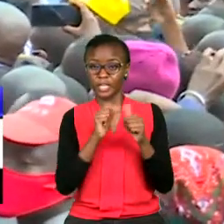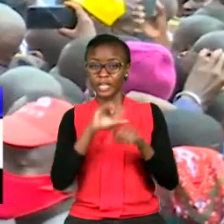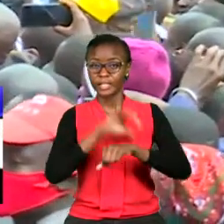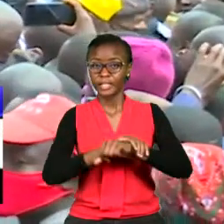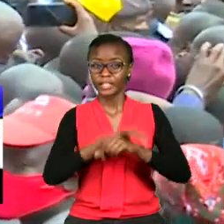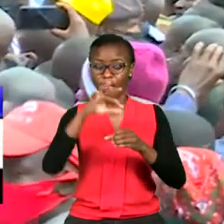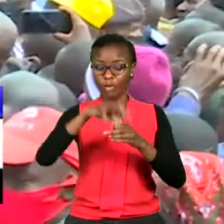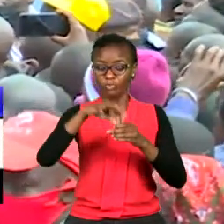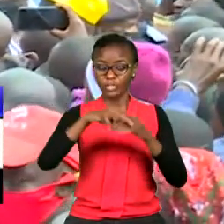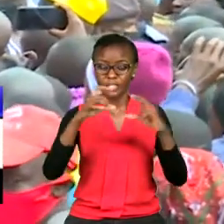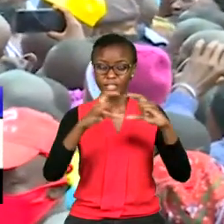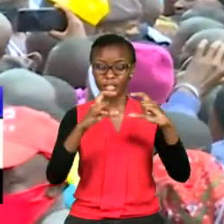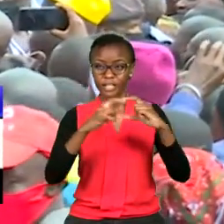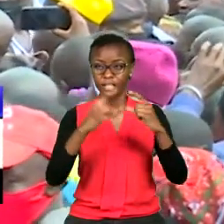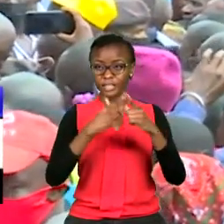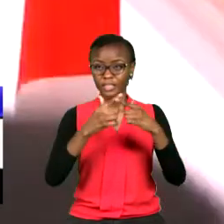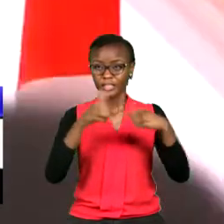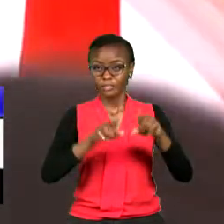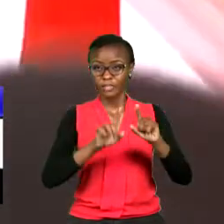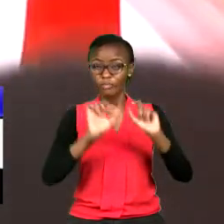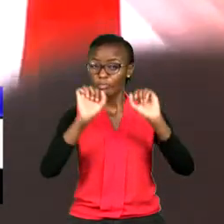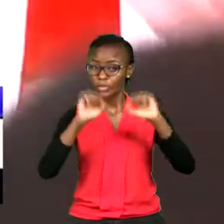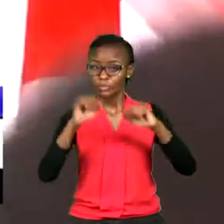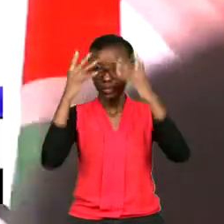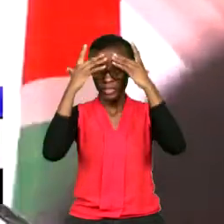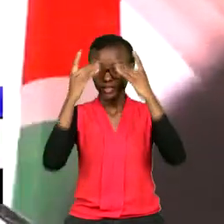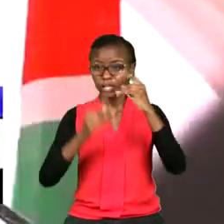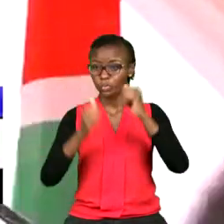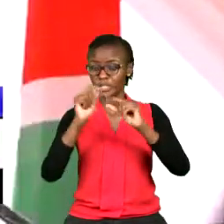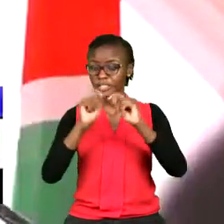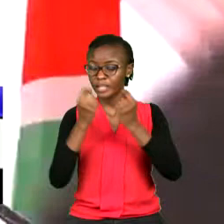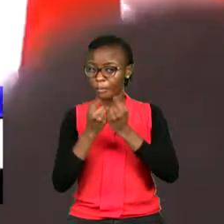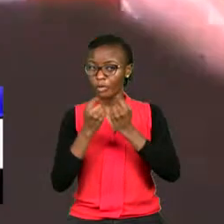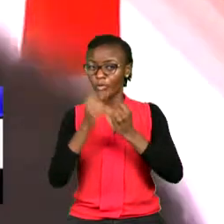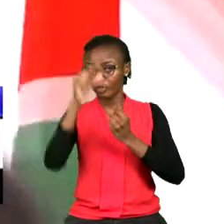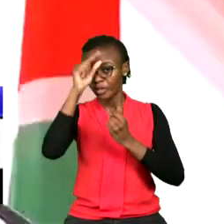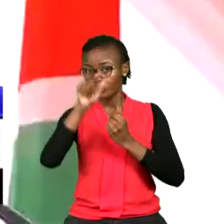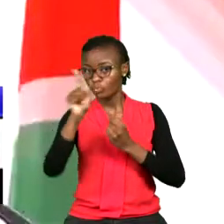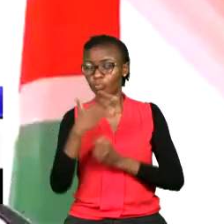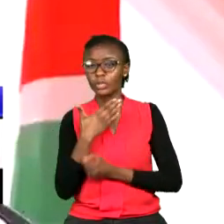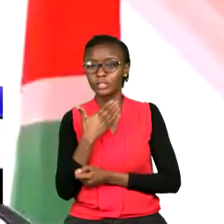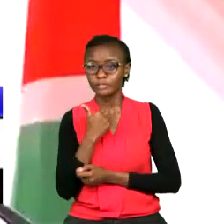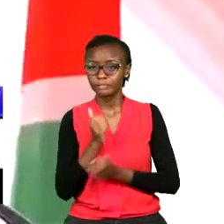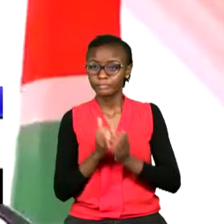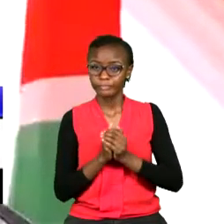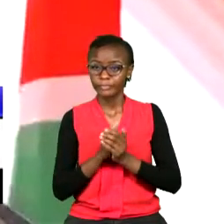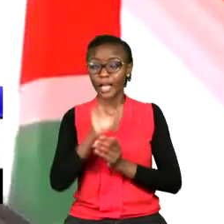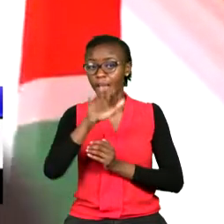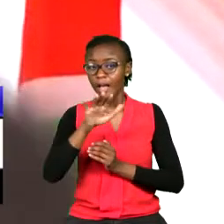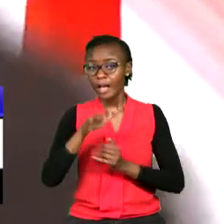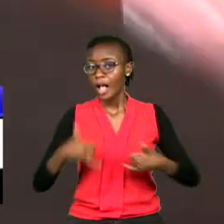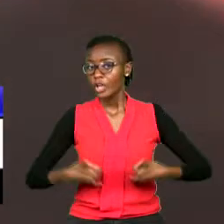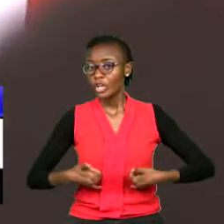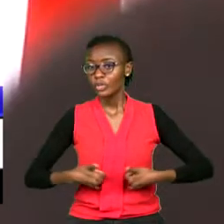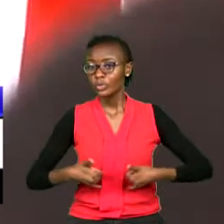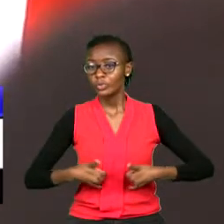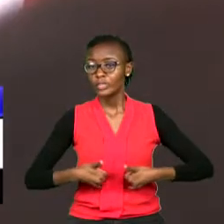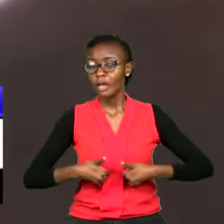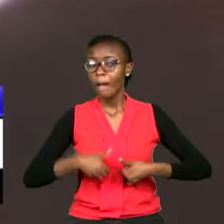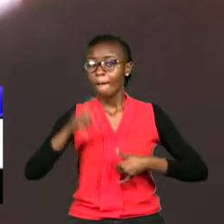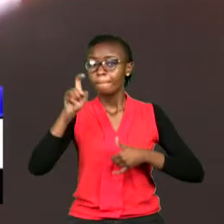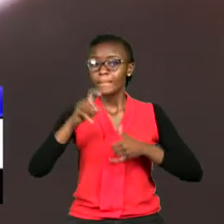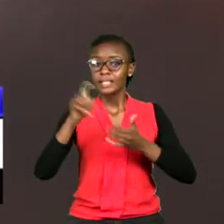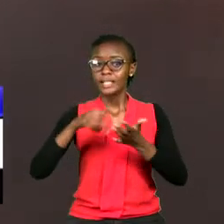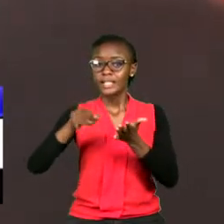can decide the type of government. And these youths, upon verification, should be automatically registered